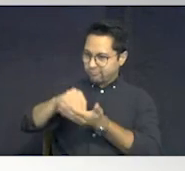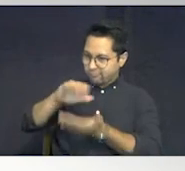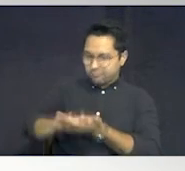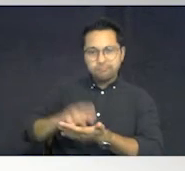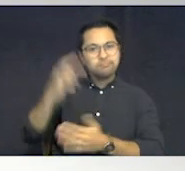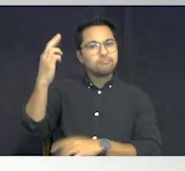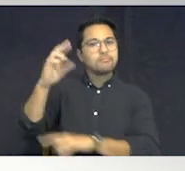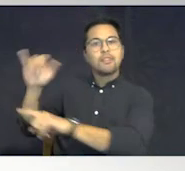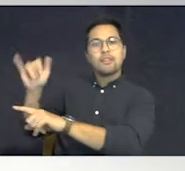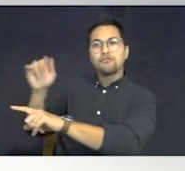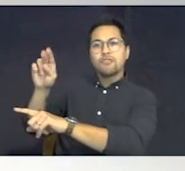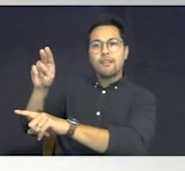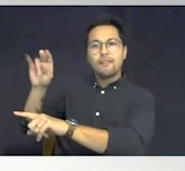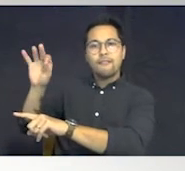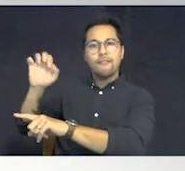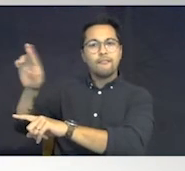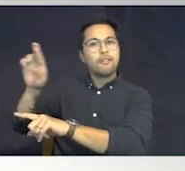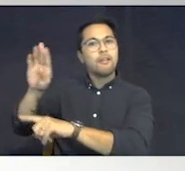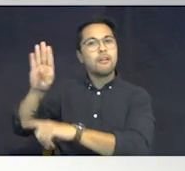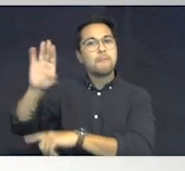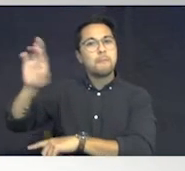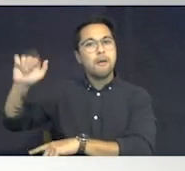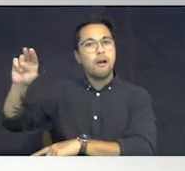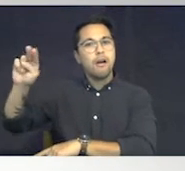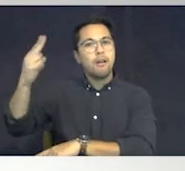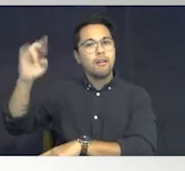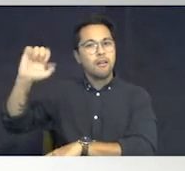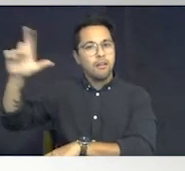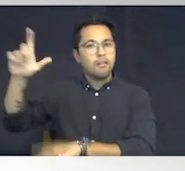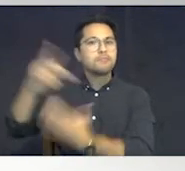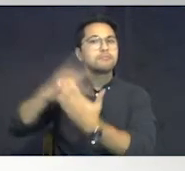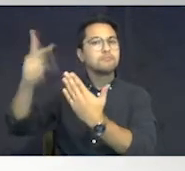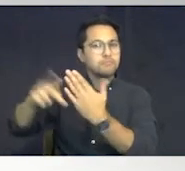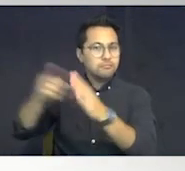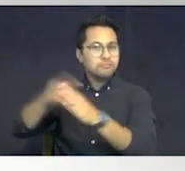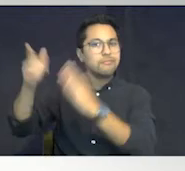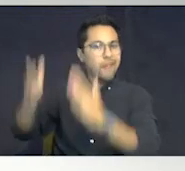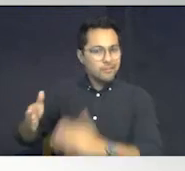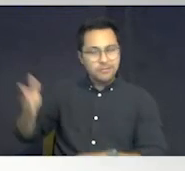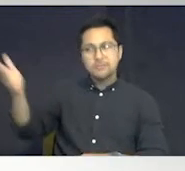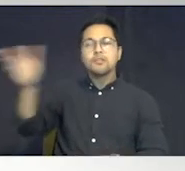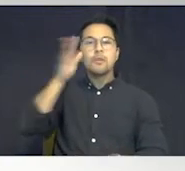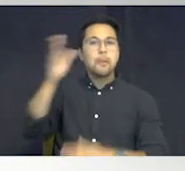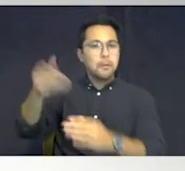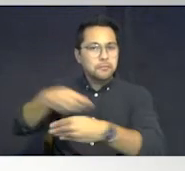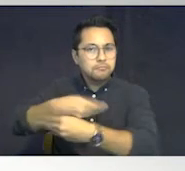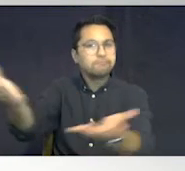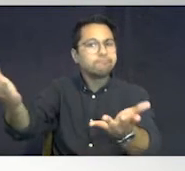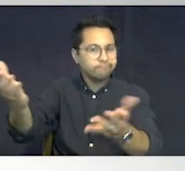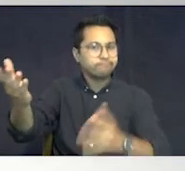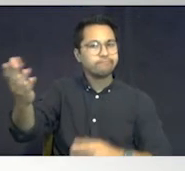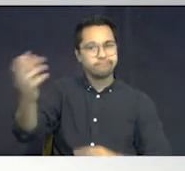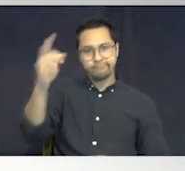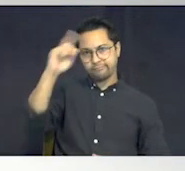Jennifer Barnhill, who is also a program specialist at the Bureau, will be passing those out toward the